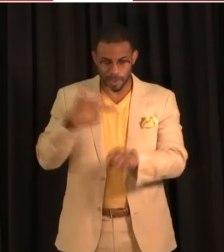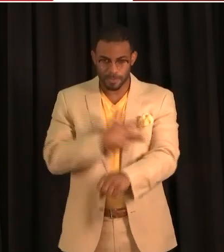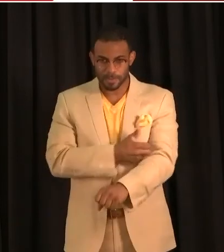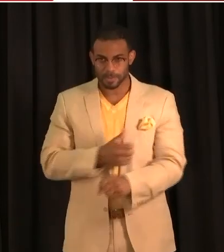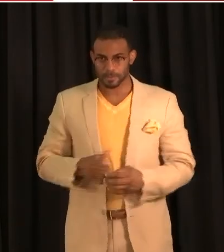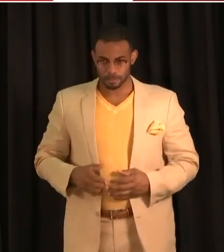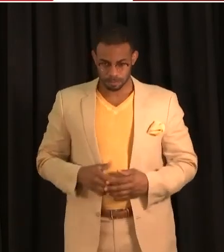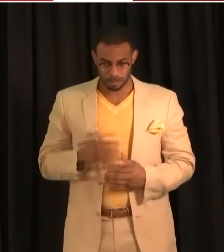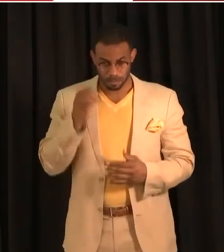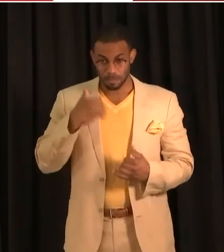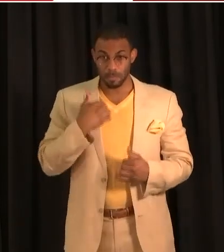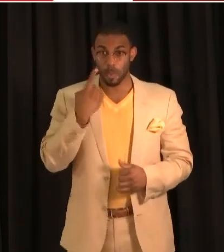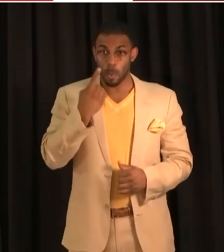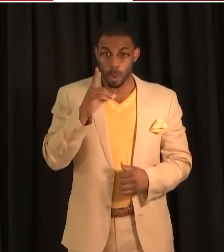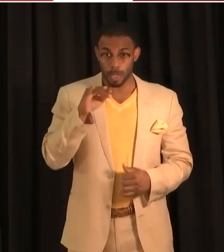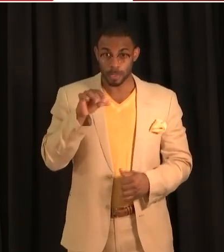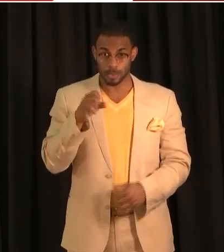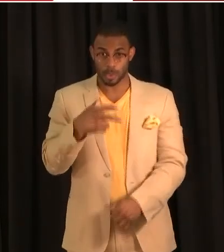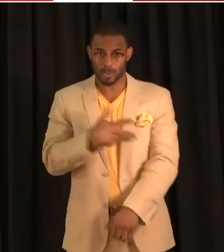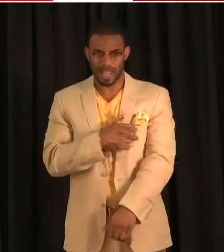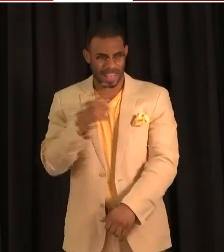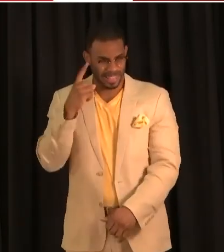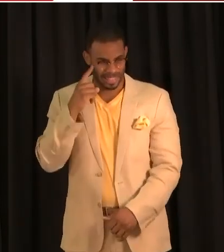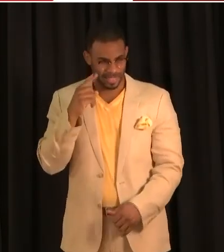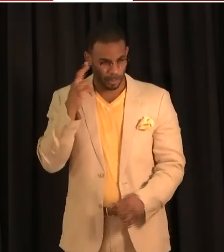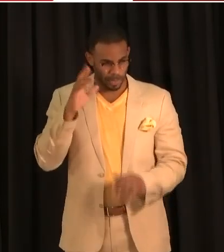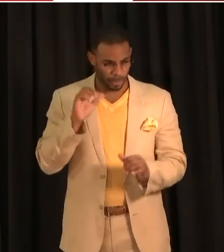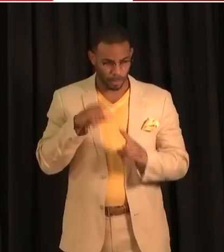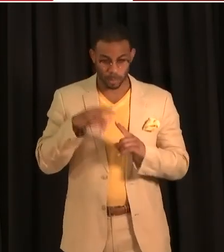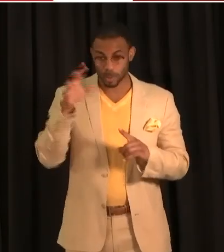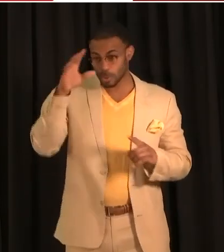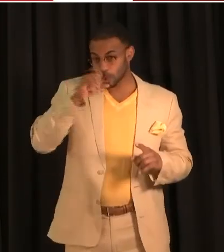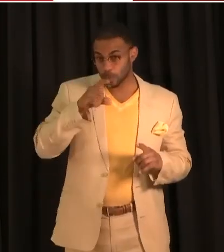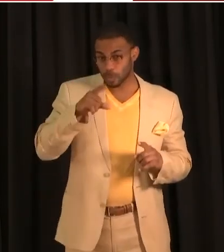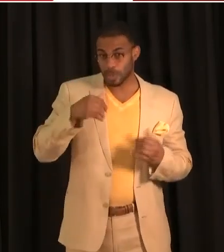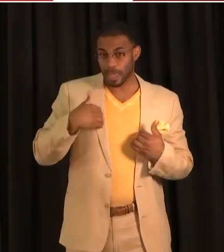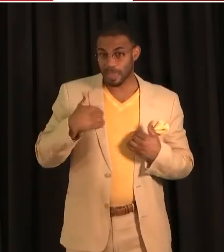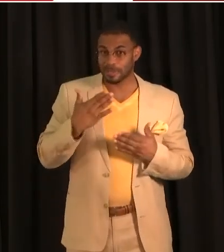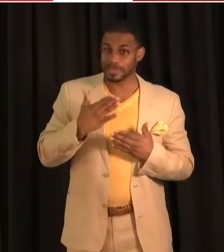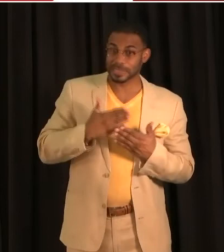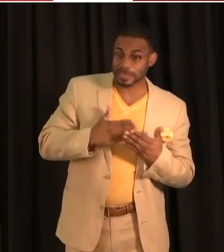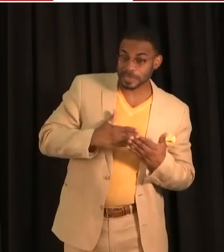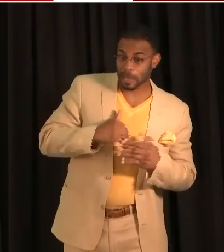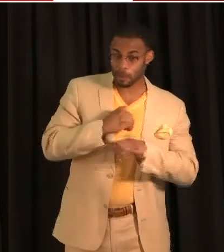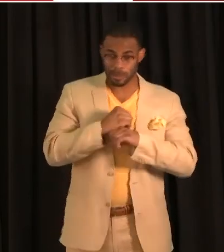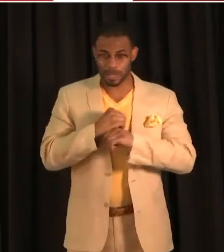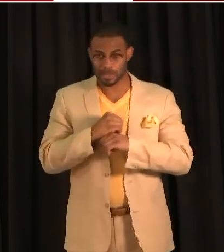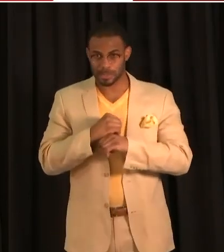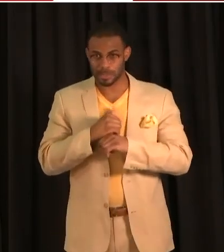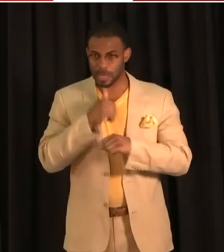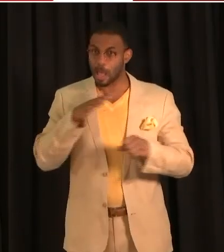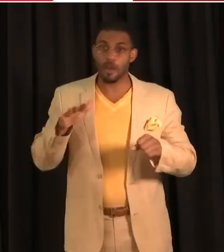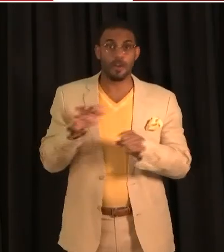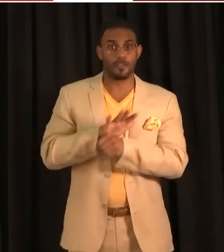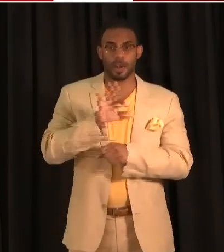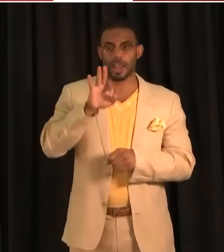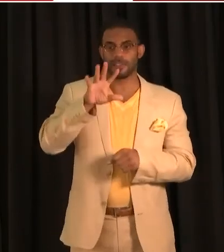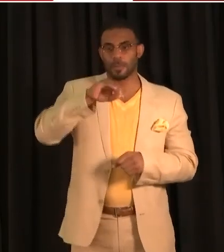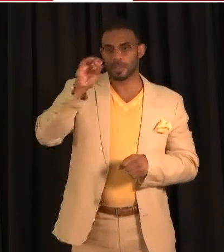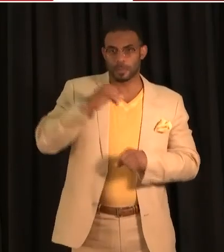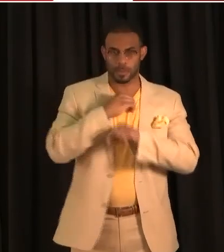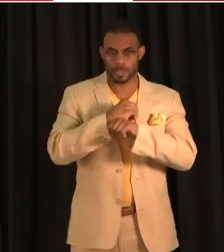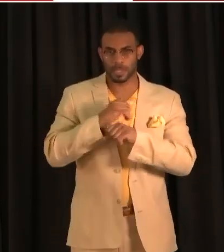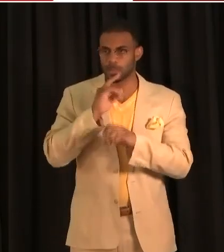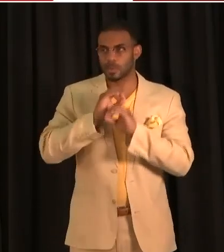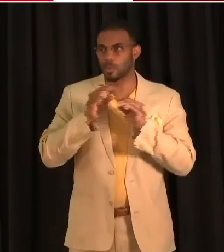incredible for a vaccine. If you have one dose, I think it's reasonable to assume you have some protection, not the full